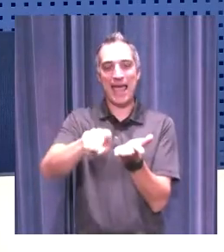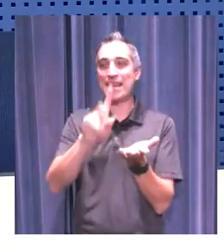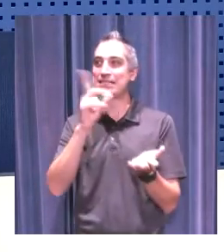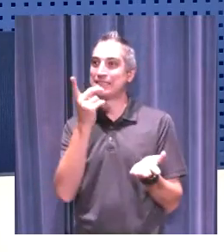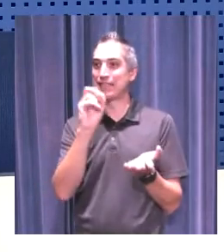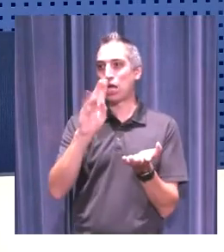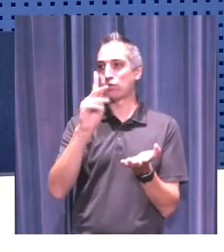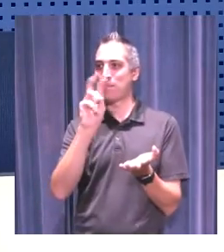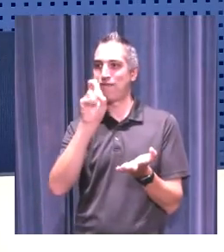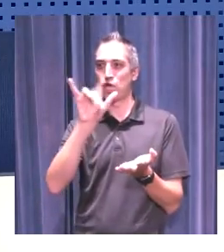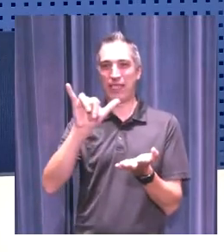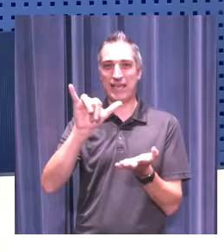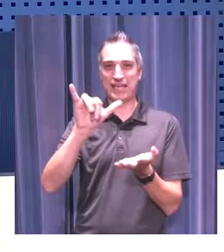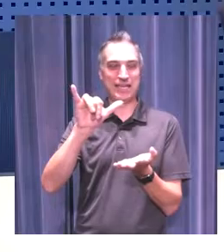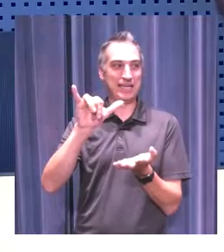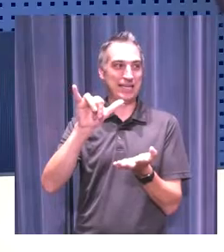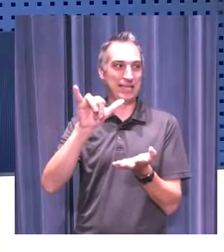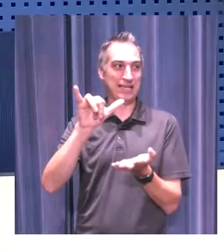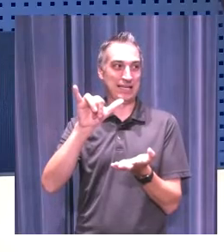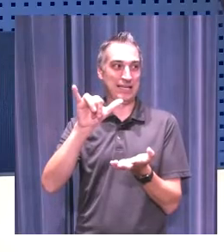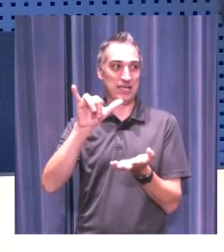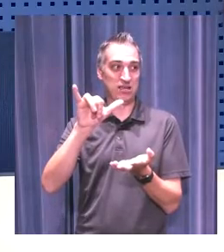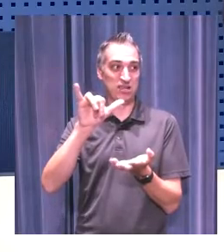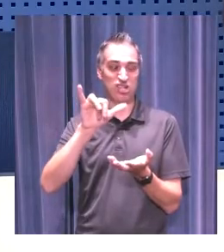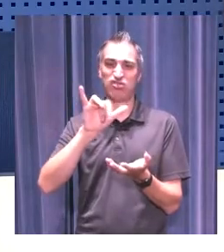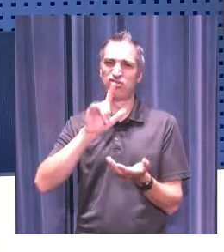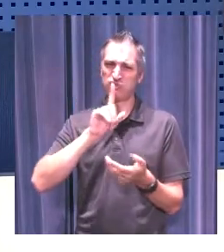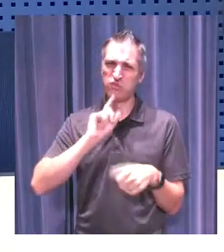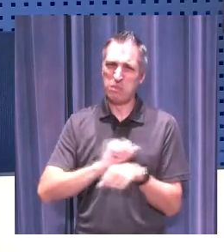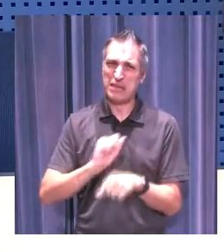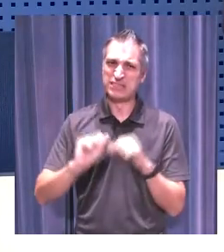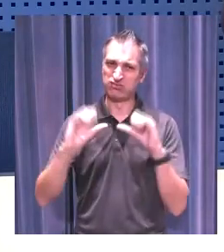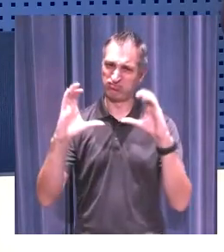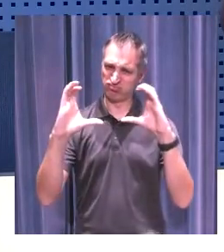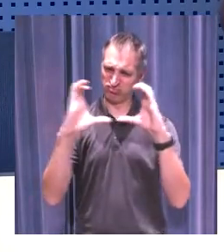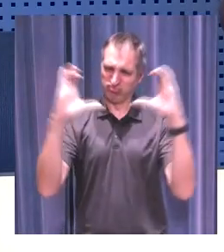Dr. Beverly had serious credentials.